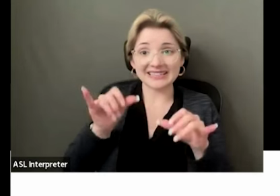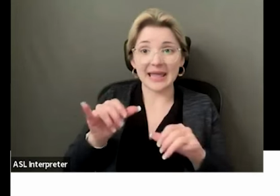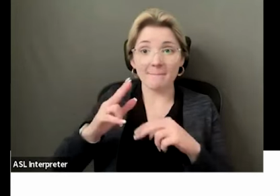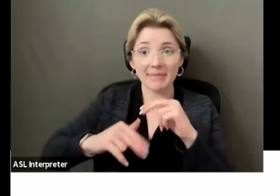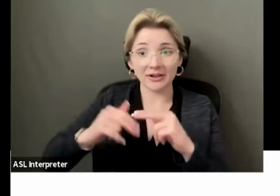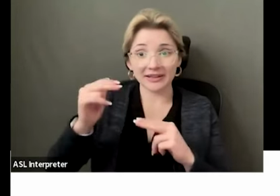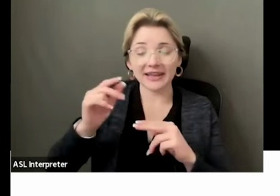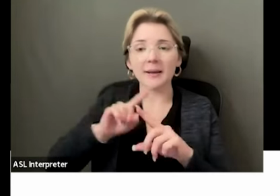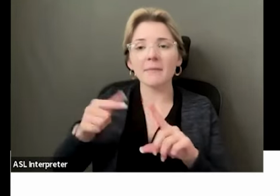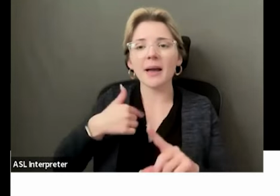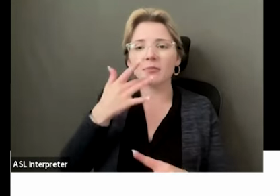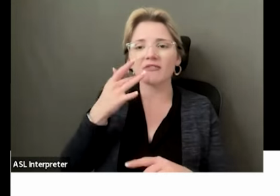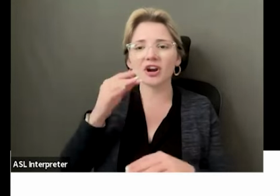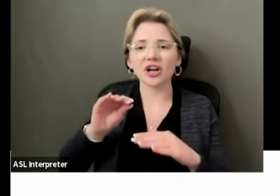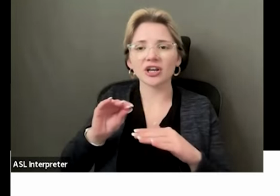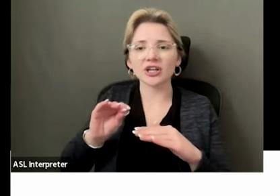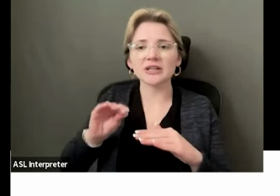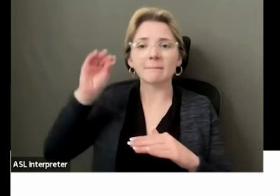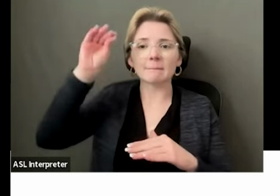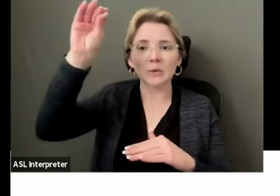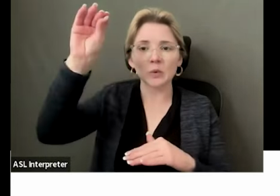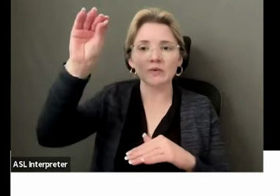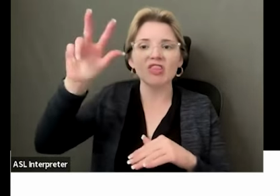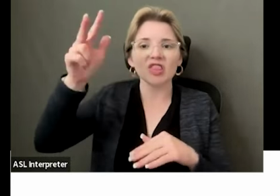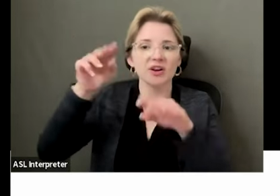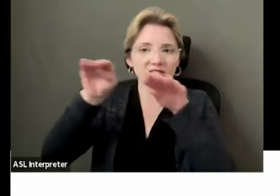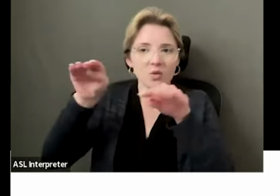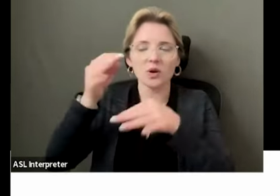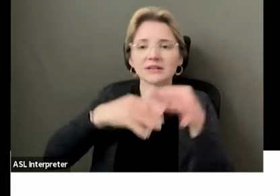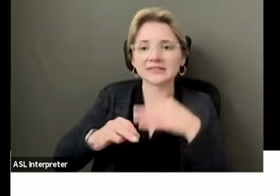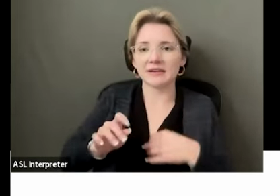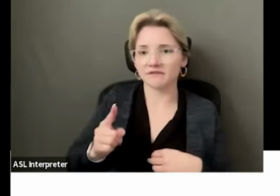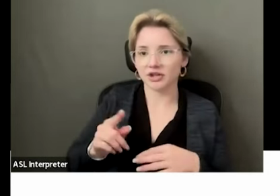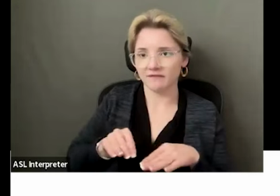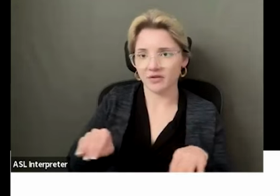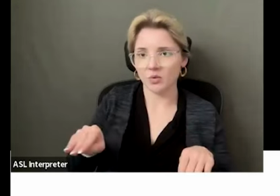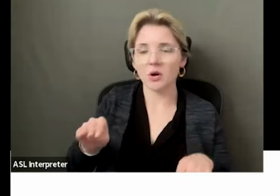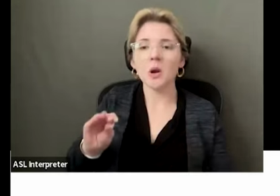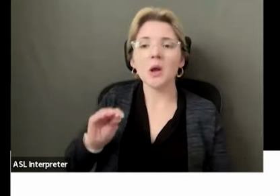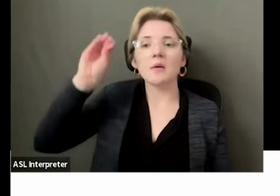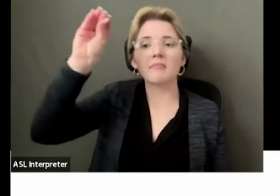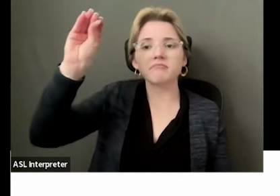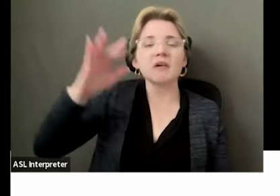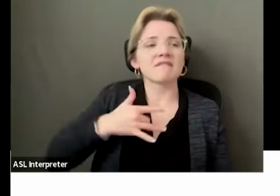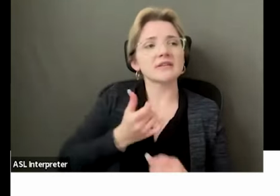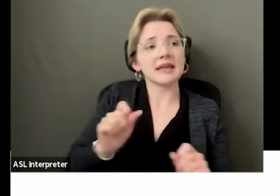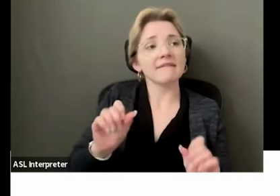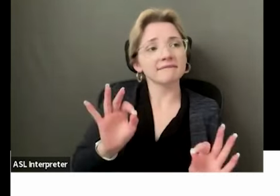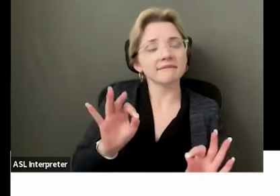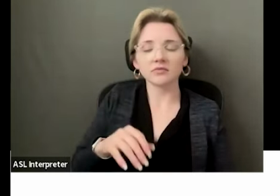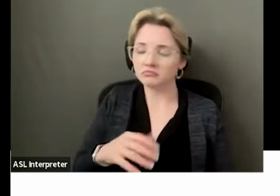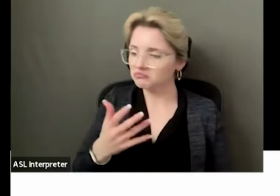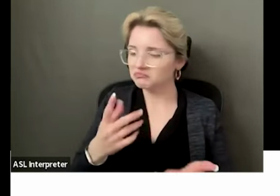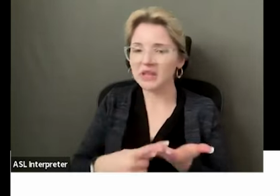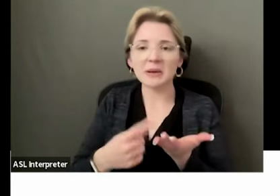a move to somewhere else in the building would help resolve that. It is the discretion of the survivor what makes sense for them based on